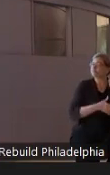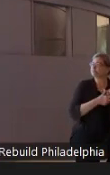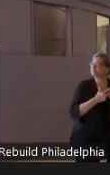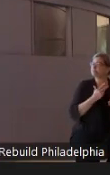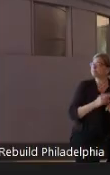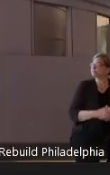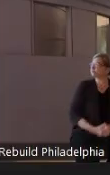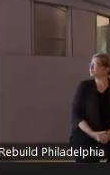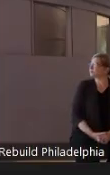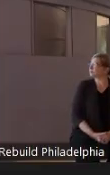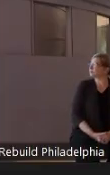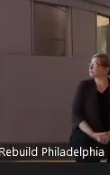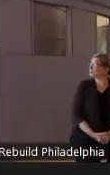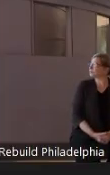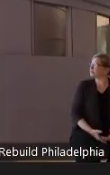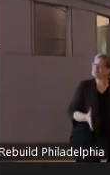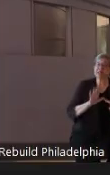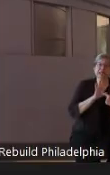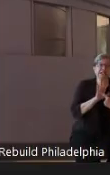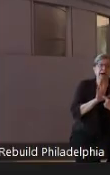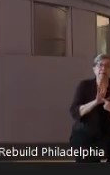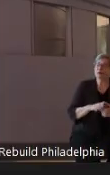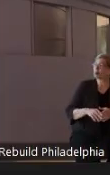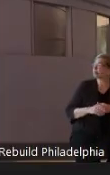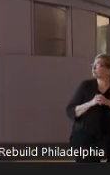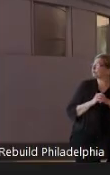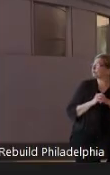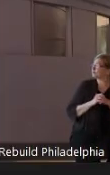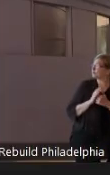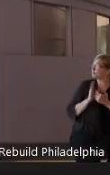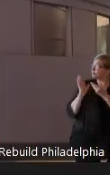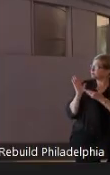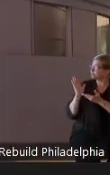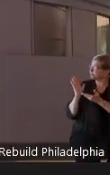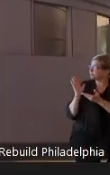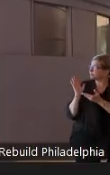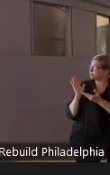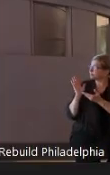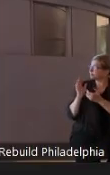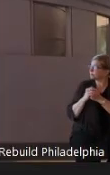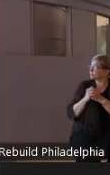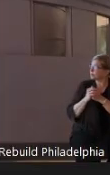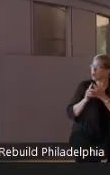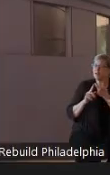In this slide, you can kind of see an example that we're drawing from some of the